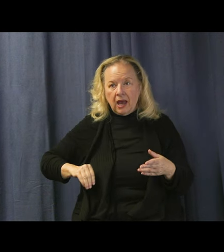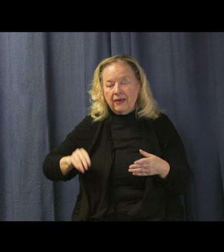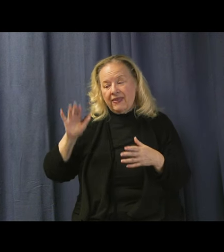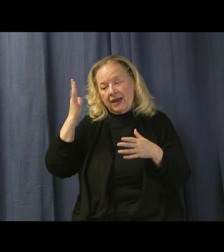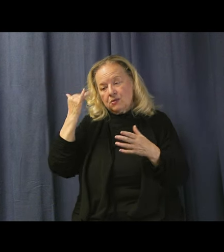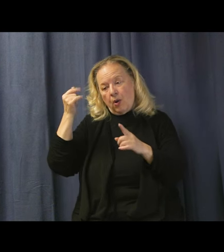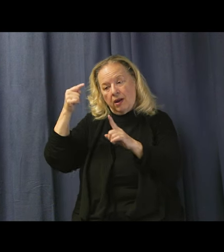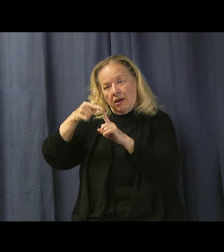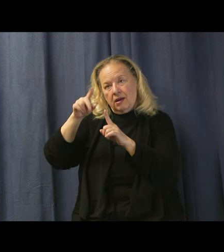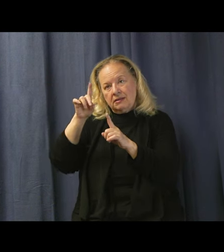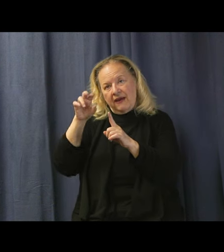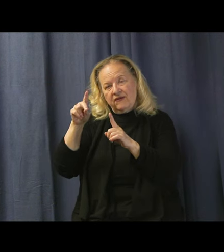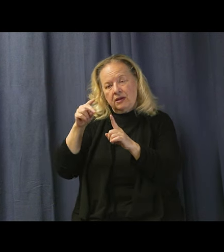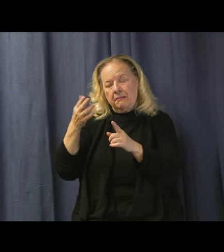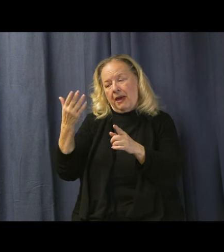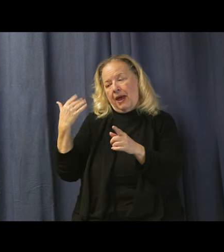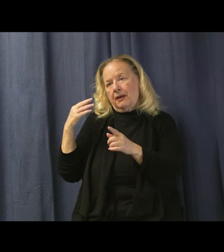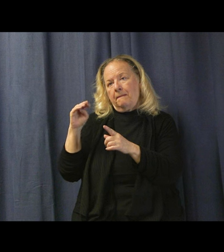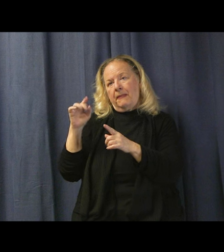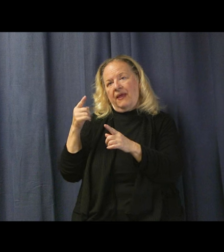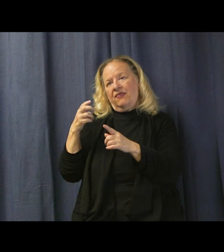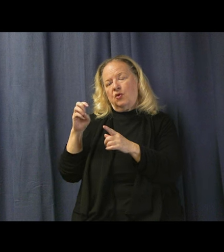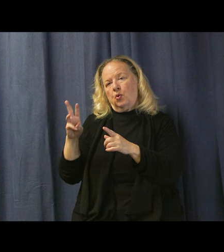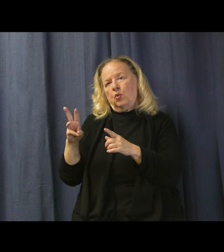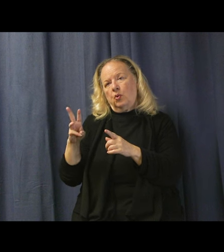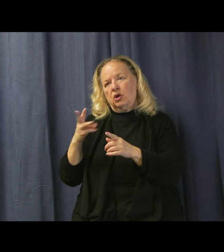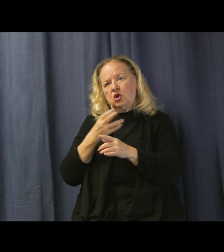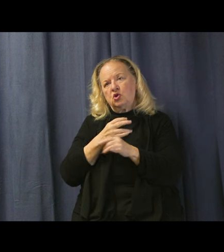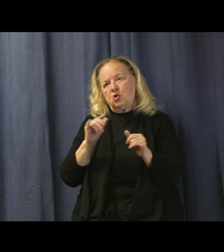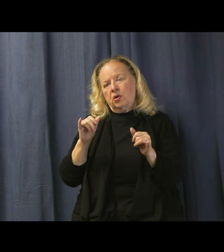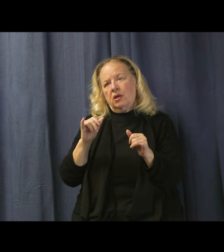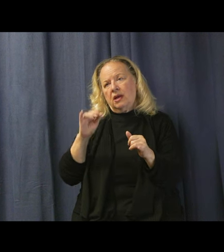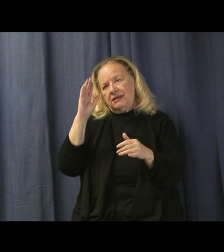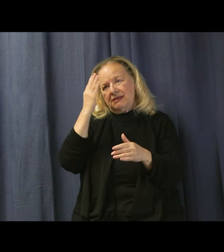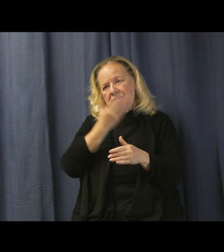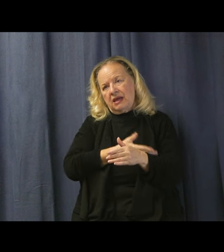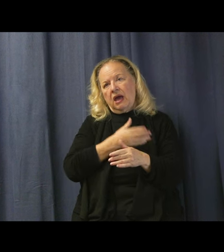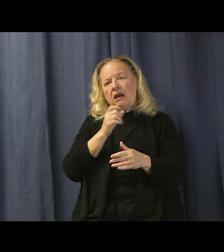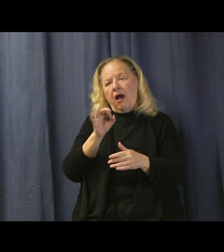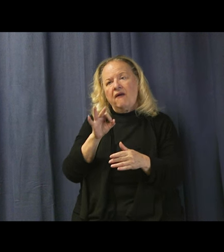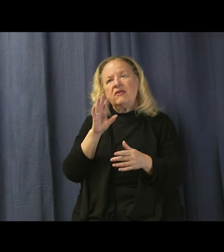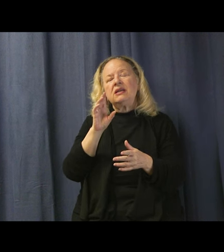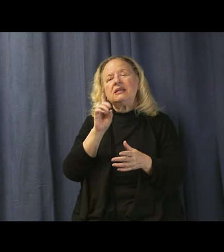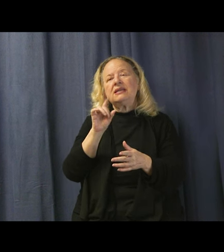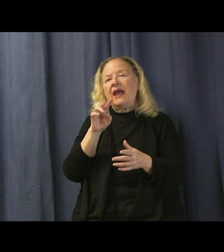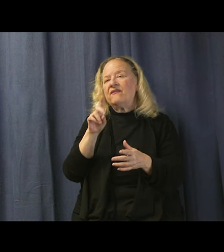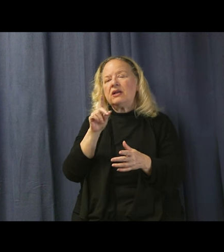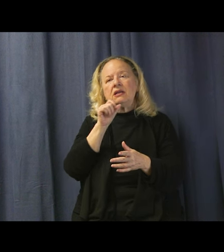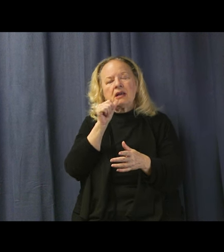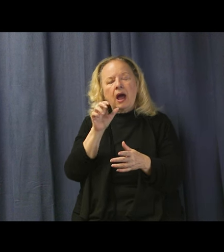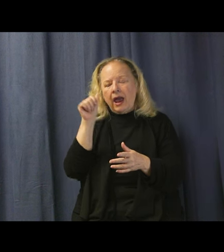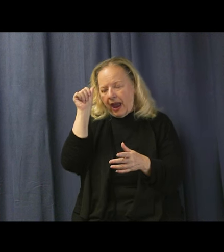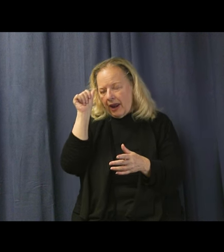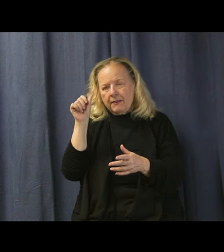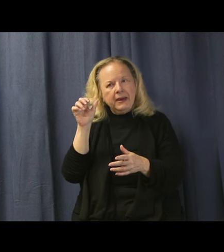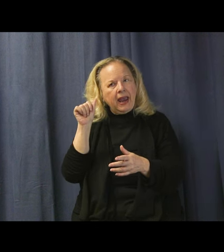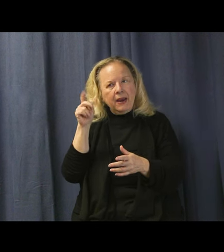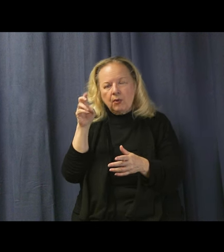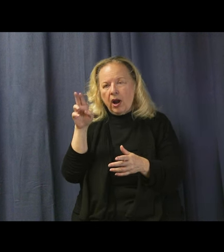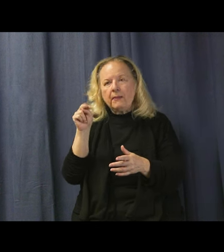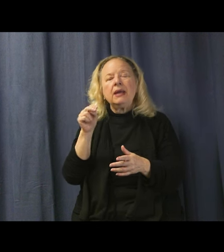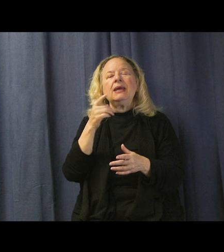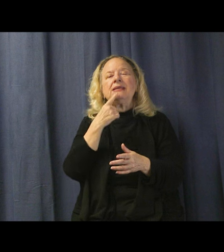in Matthew, it says the book of the generation of Yeshua, the son of David, not Adam, not Abraham,